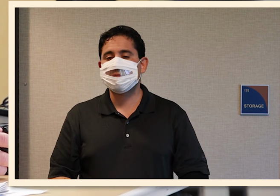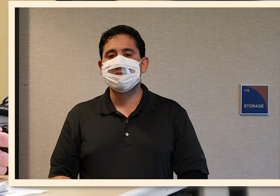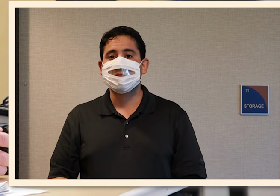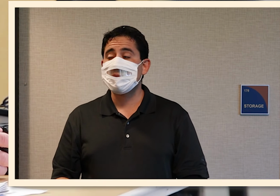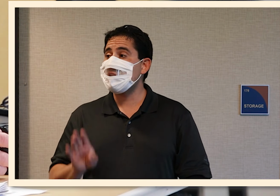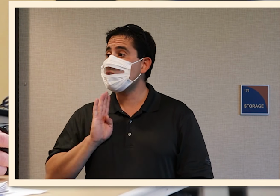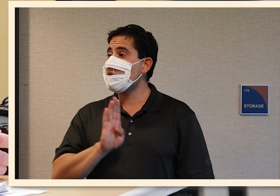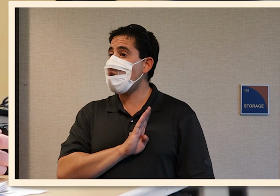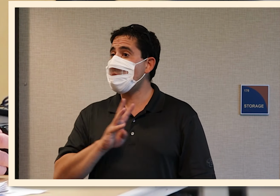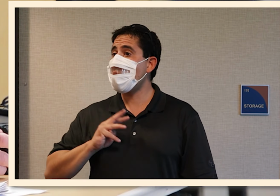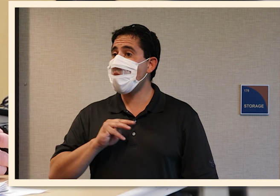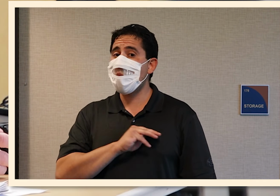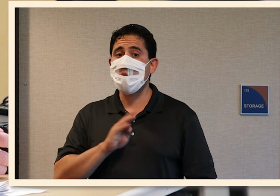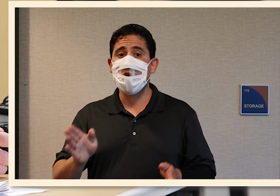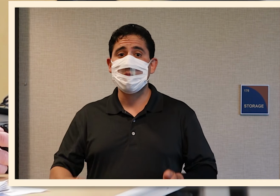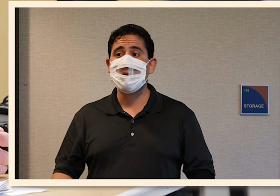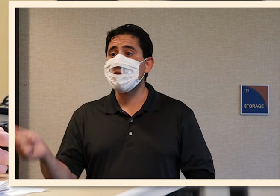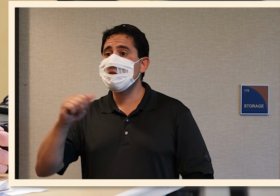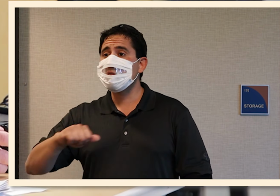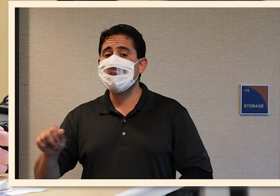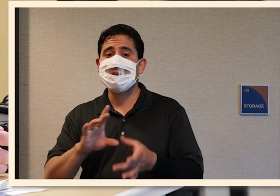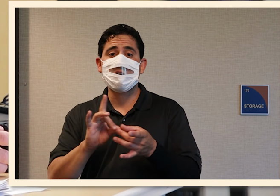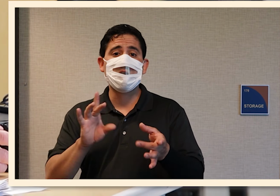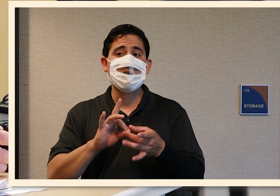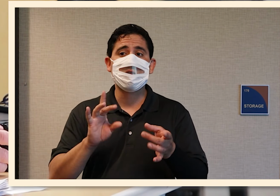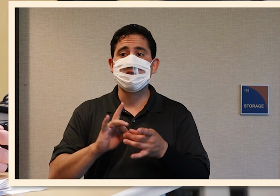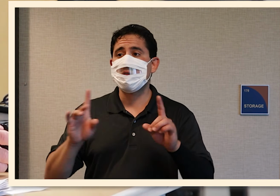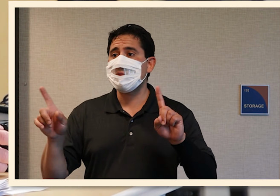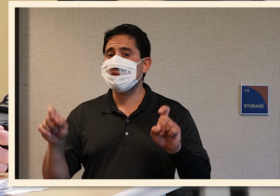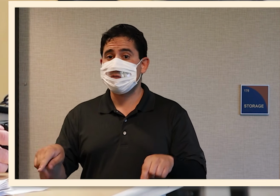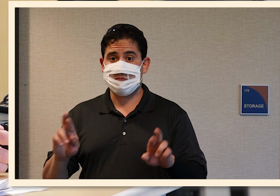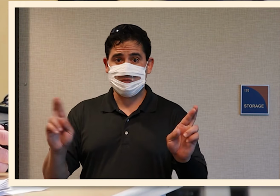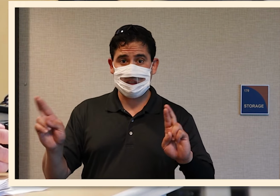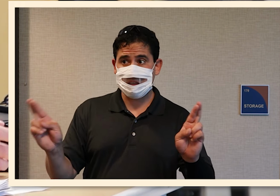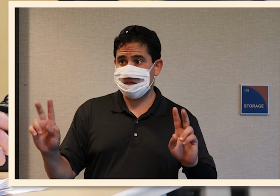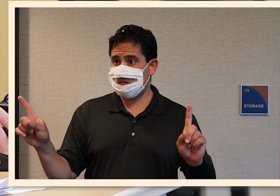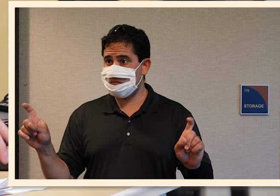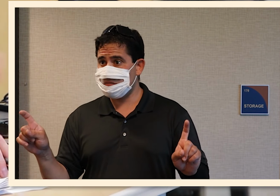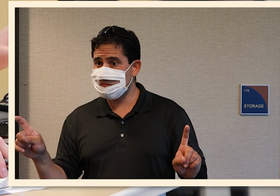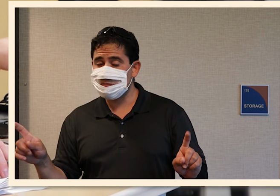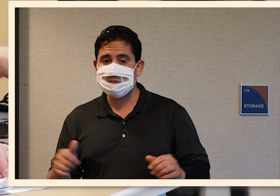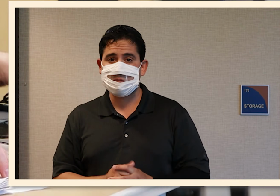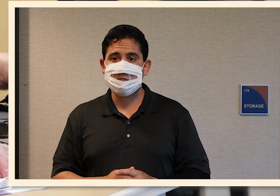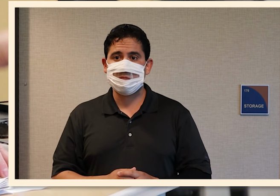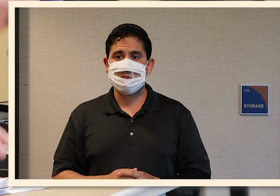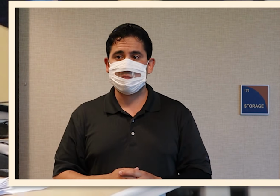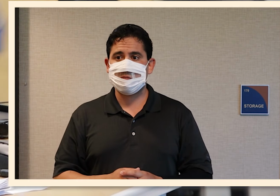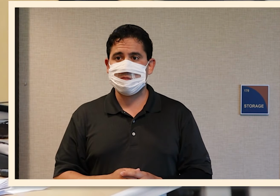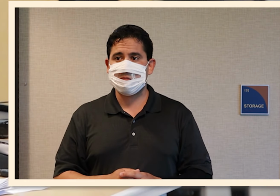Board members, anyone else want to make a comment, or are you ready?